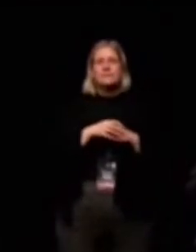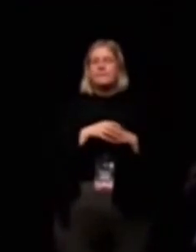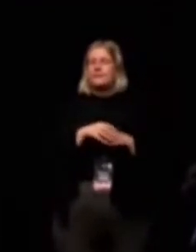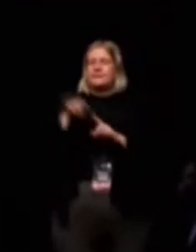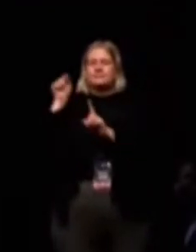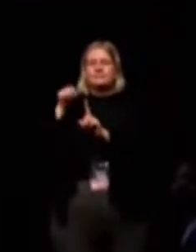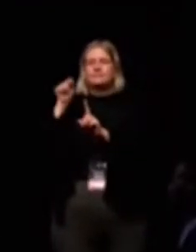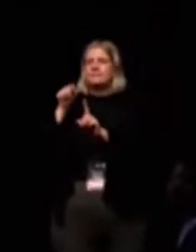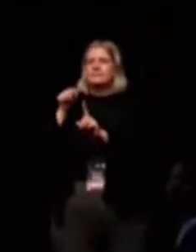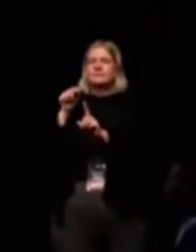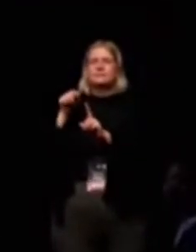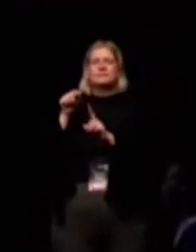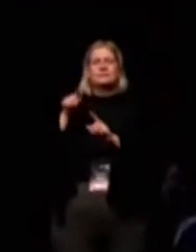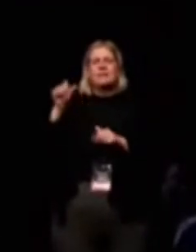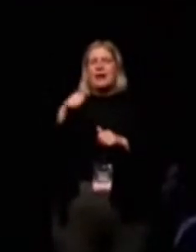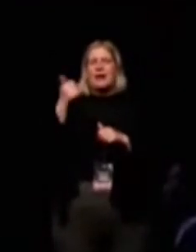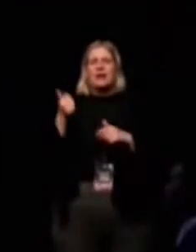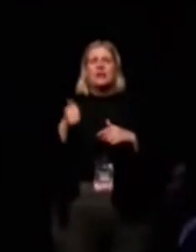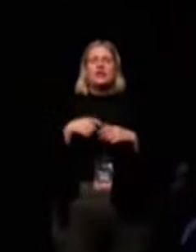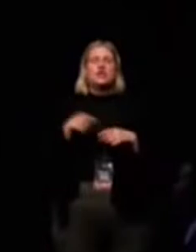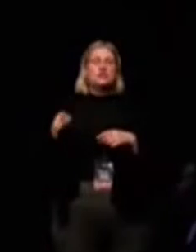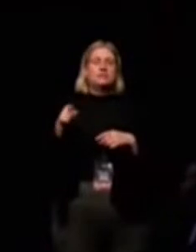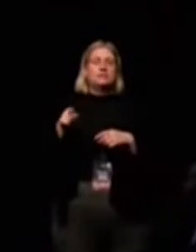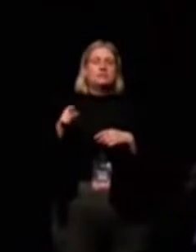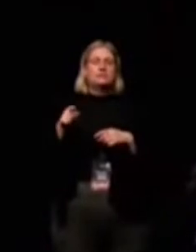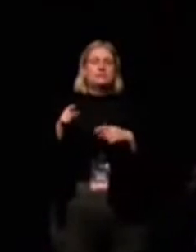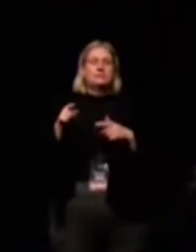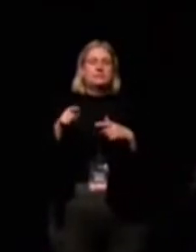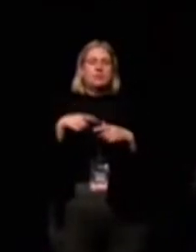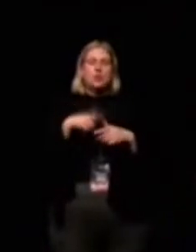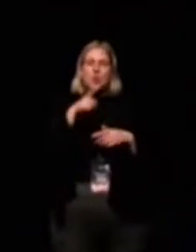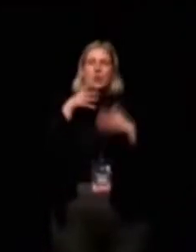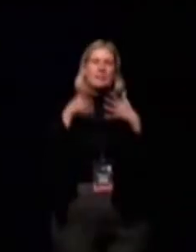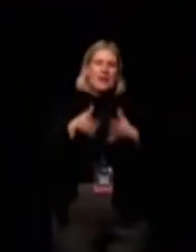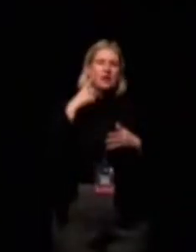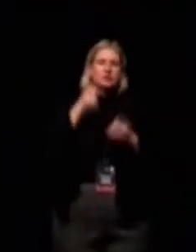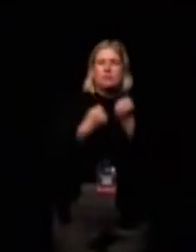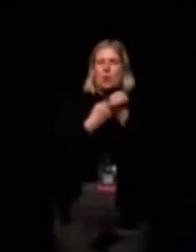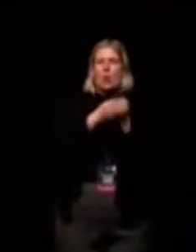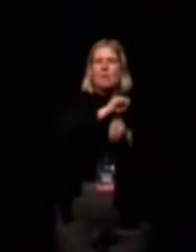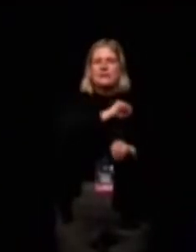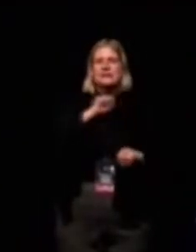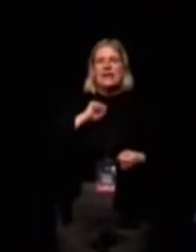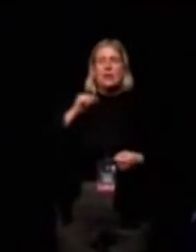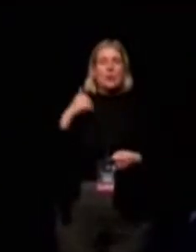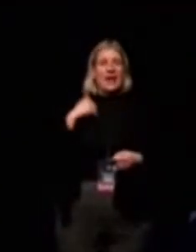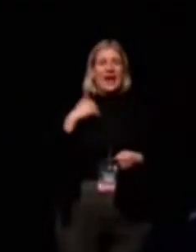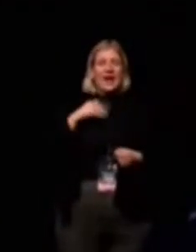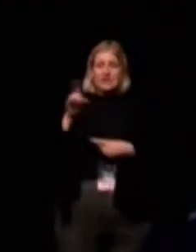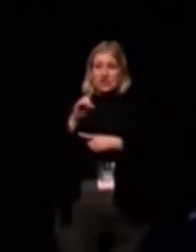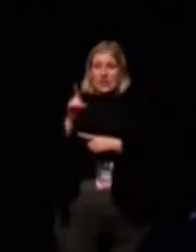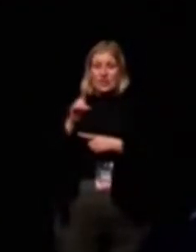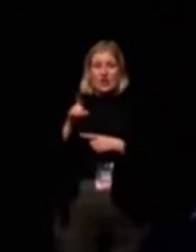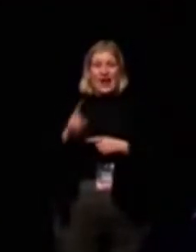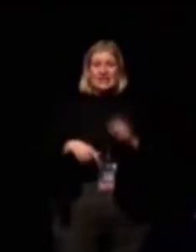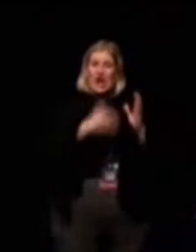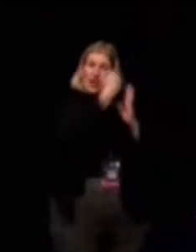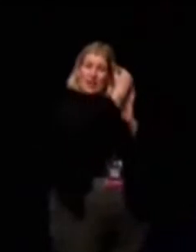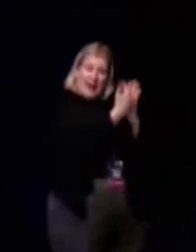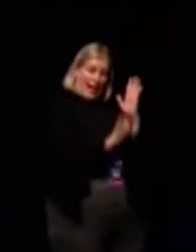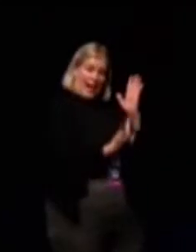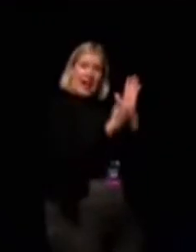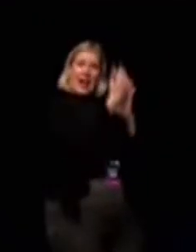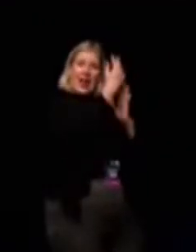and Speaker Carl Heastie, and Andrea Stewart-Cousins in our Senate. We have Democrats up and down the ticket, and we will